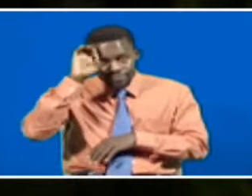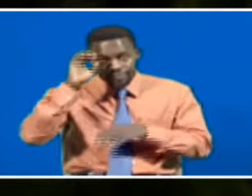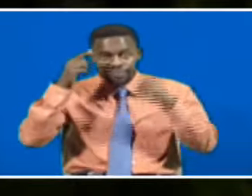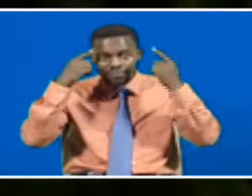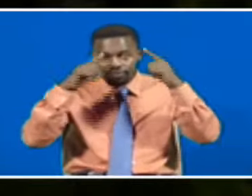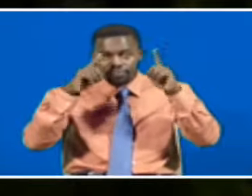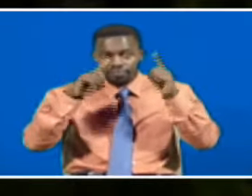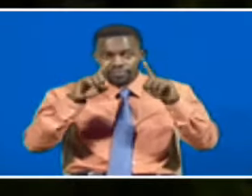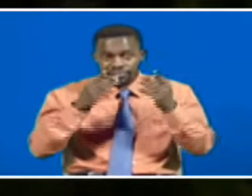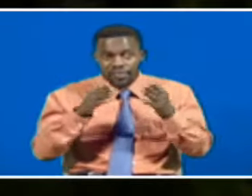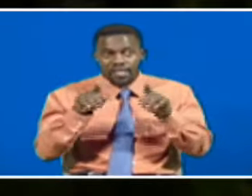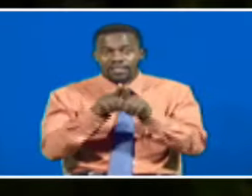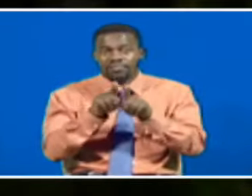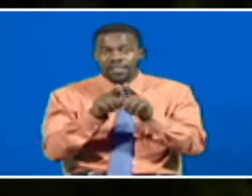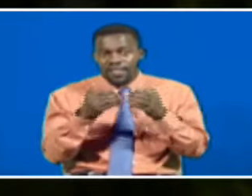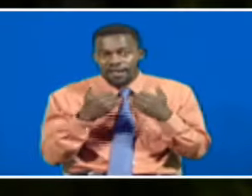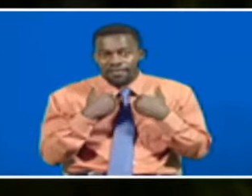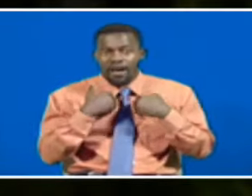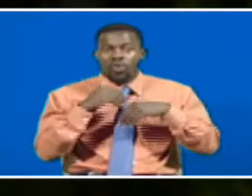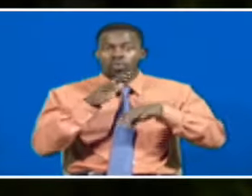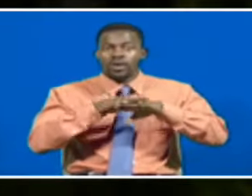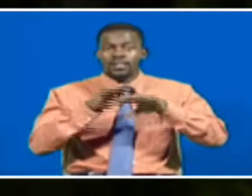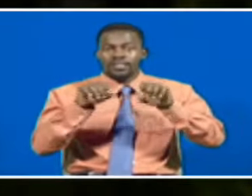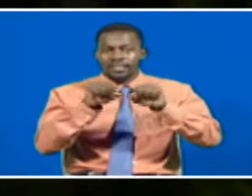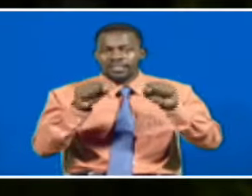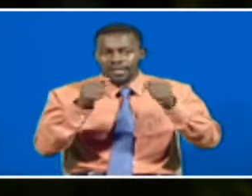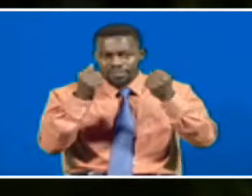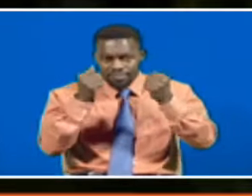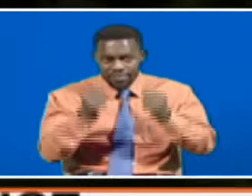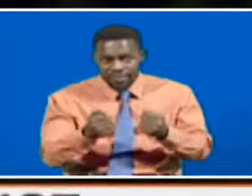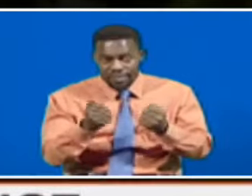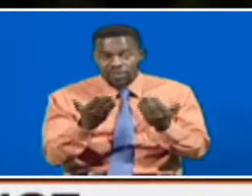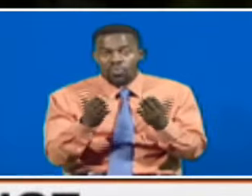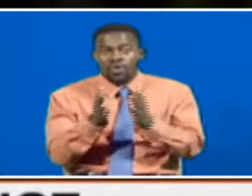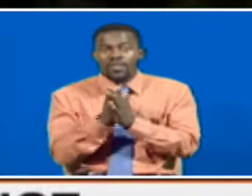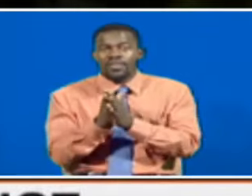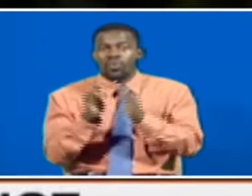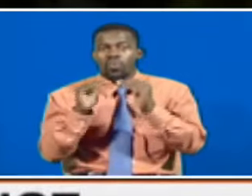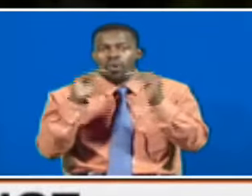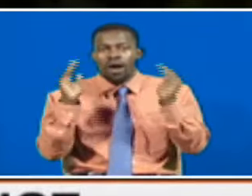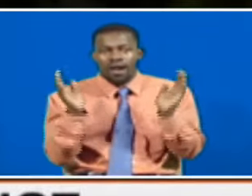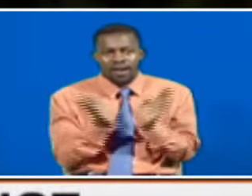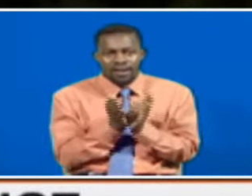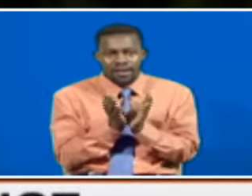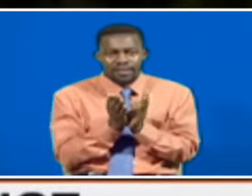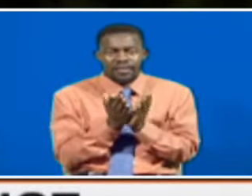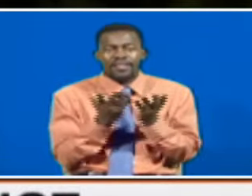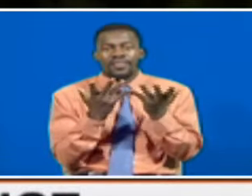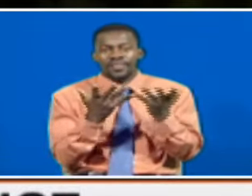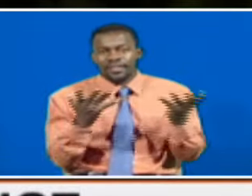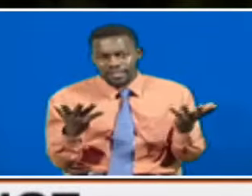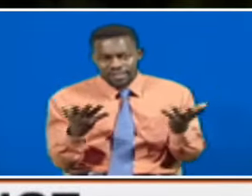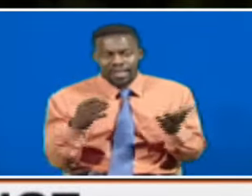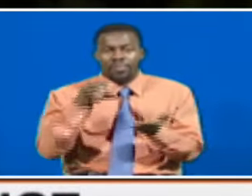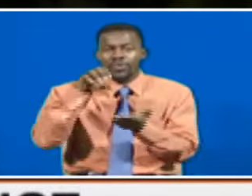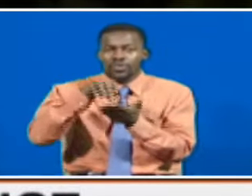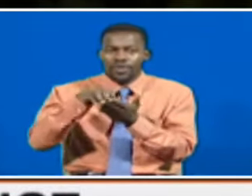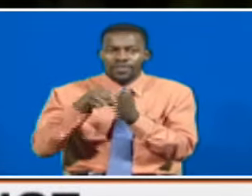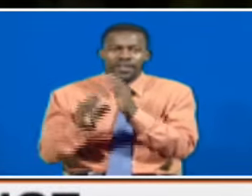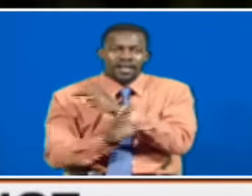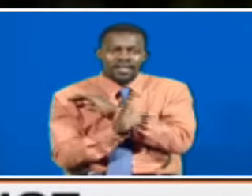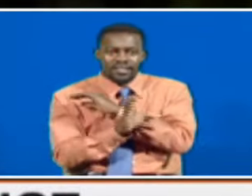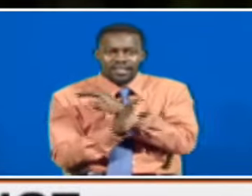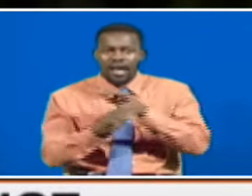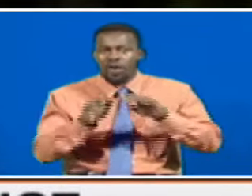was strategically designed to bolster Kenya's stature in global intellectual property arena, positioning the country as a